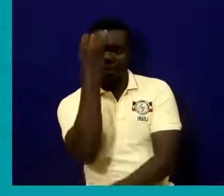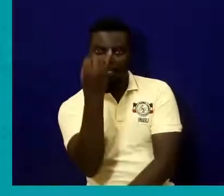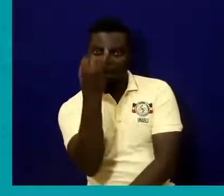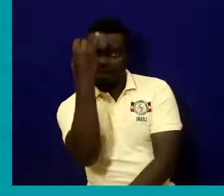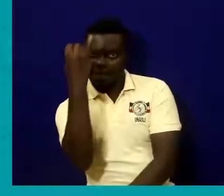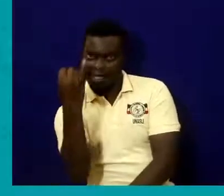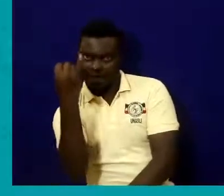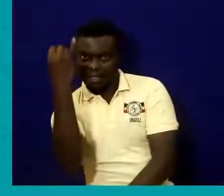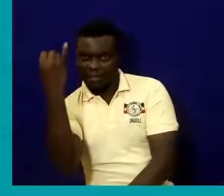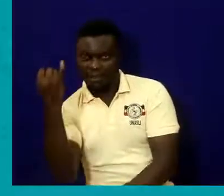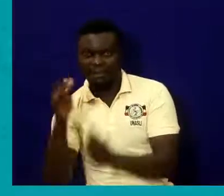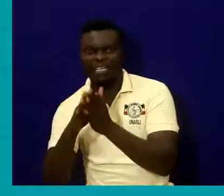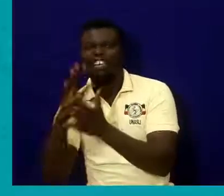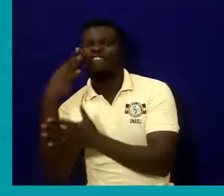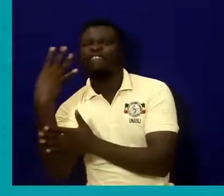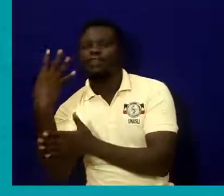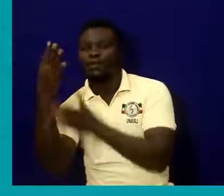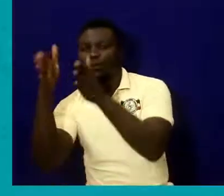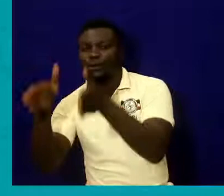column. Four,